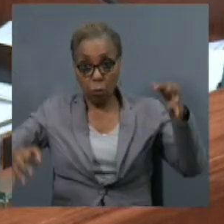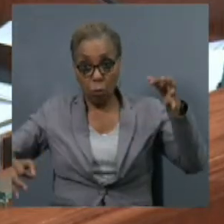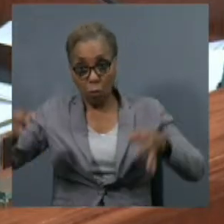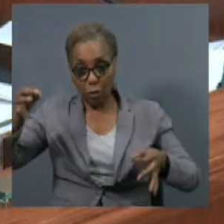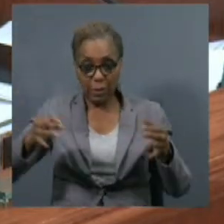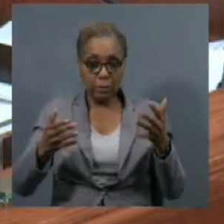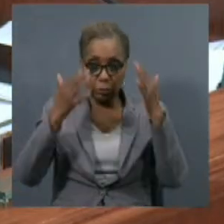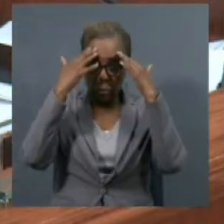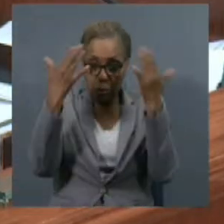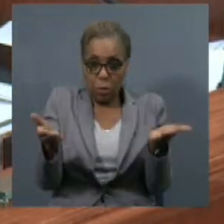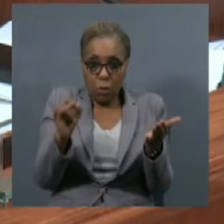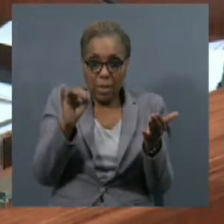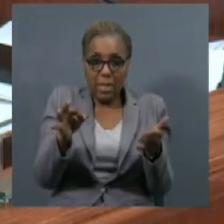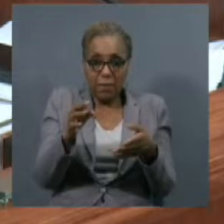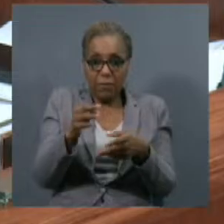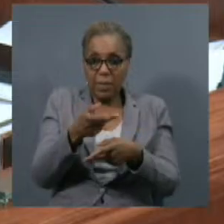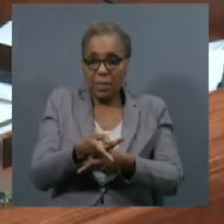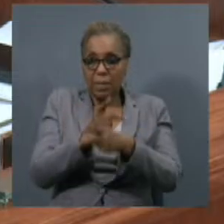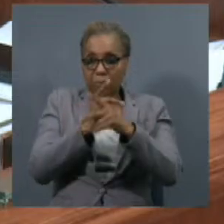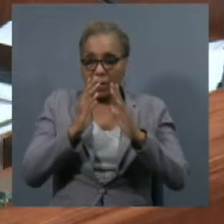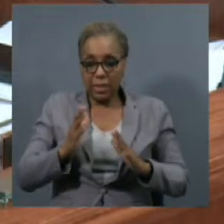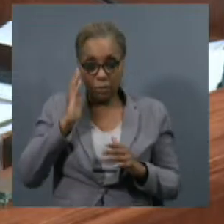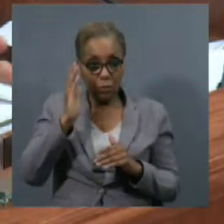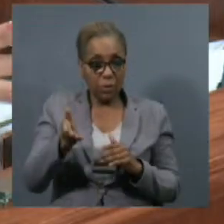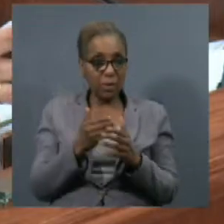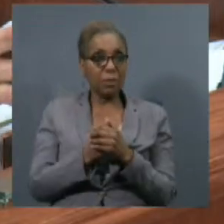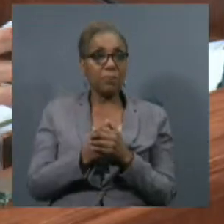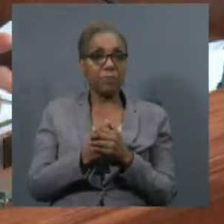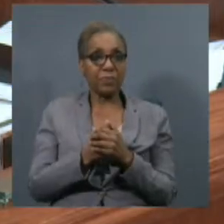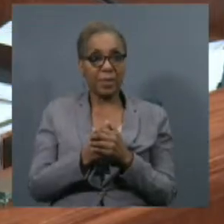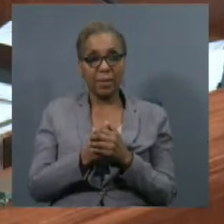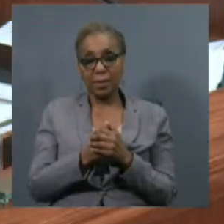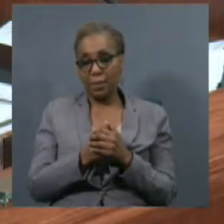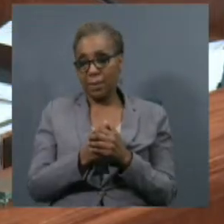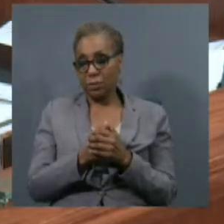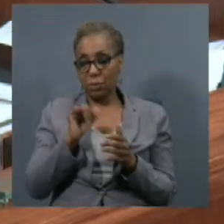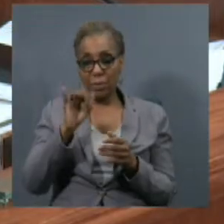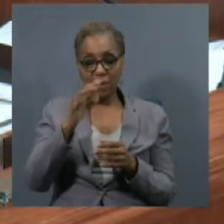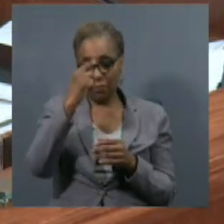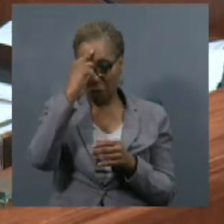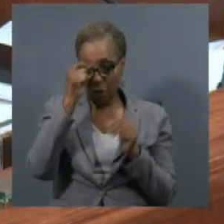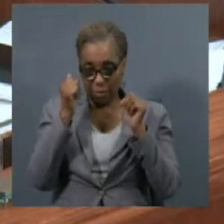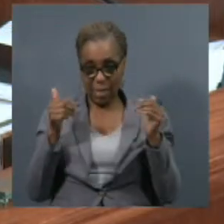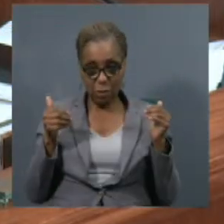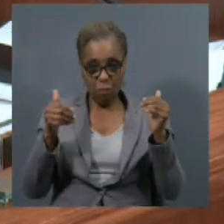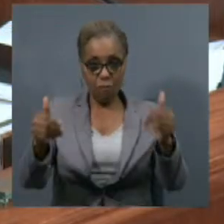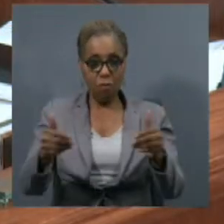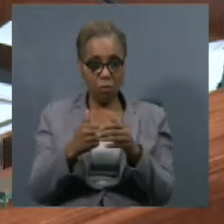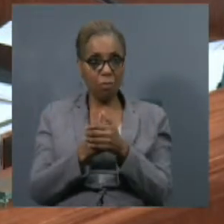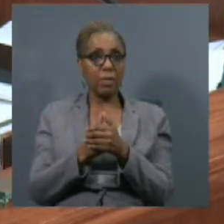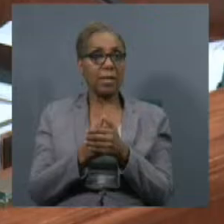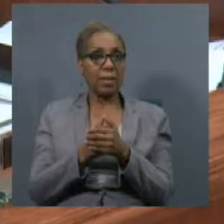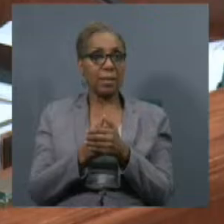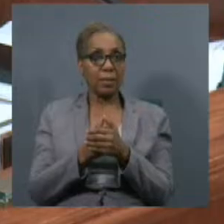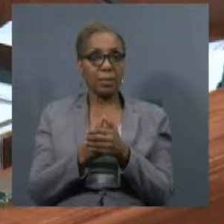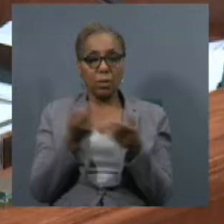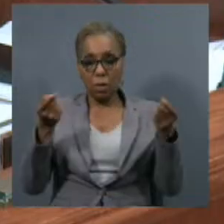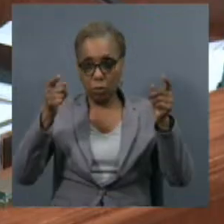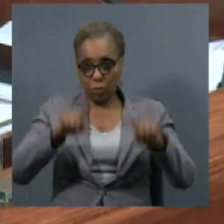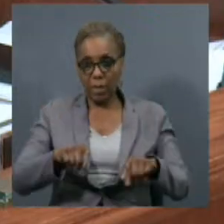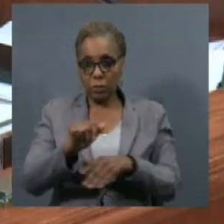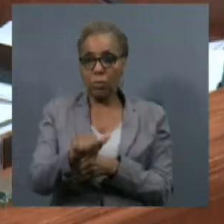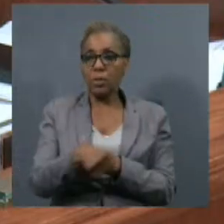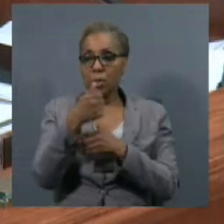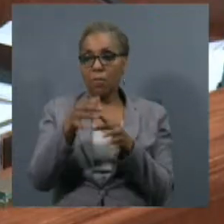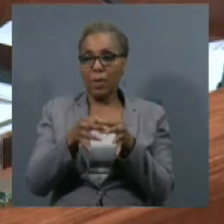don't know that the lender wouldn't be in a position, if it thought that there was going to be some way to go forward, of agreeing to